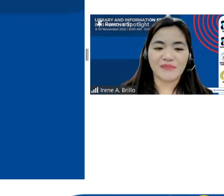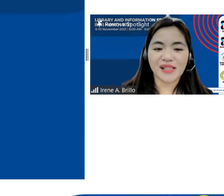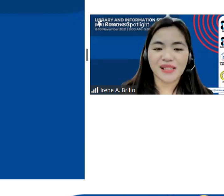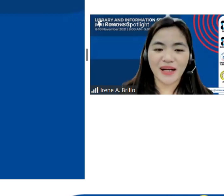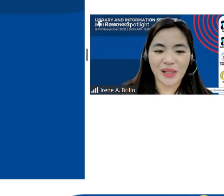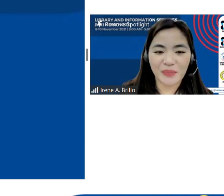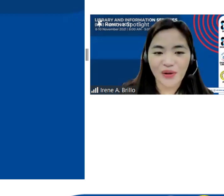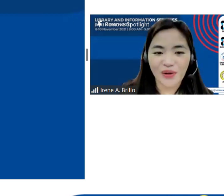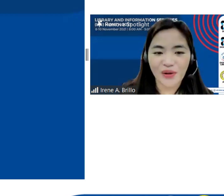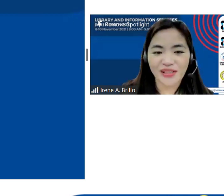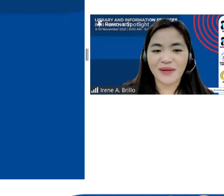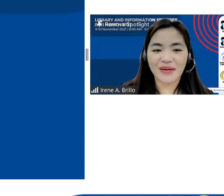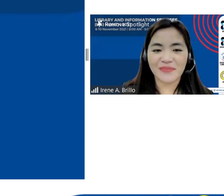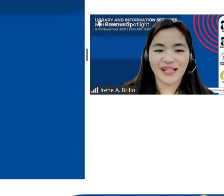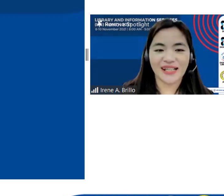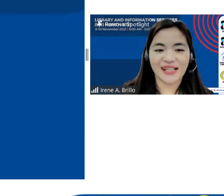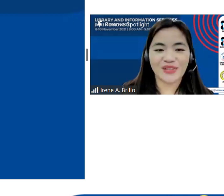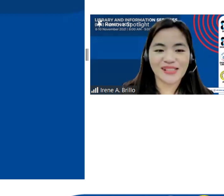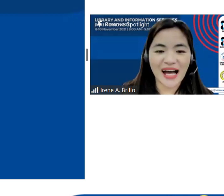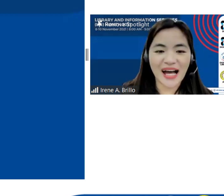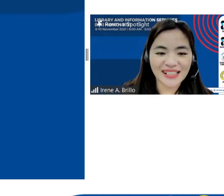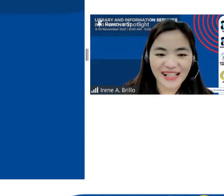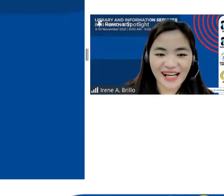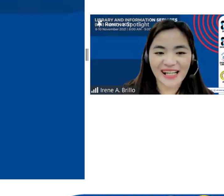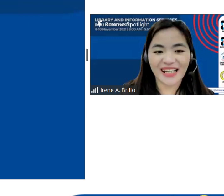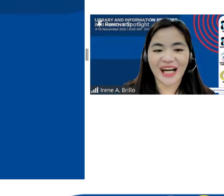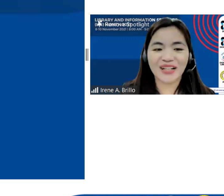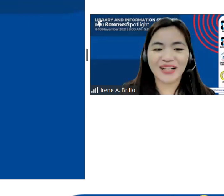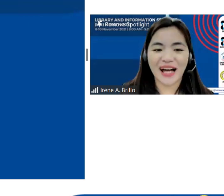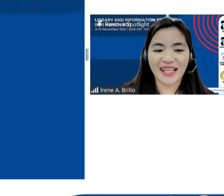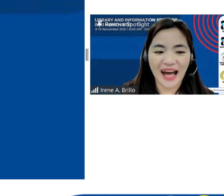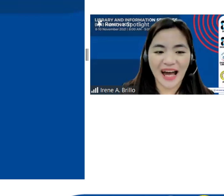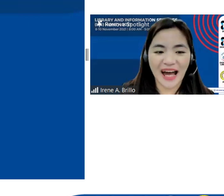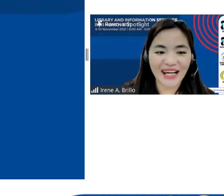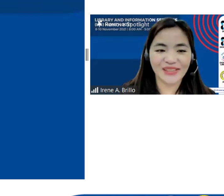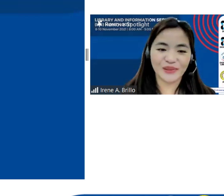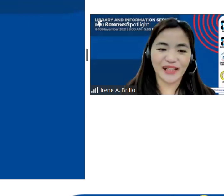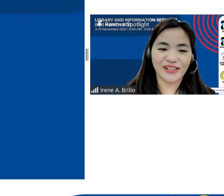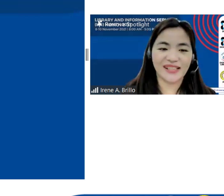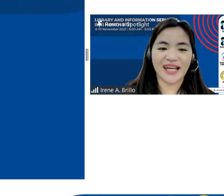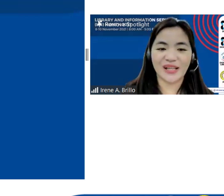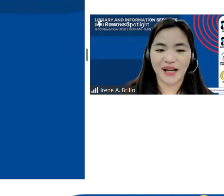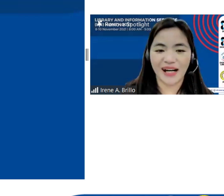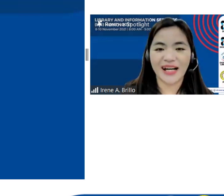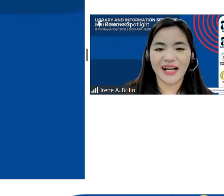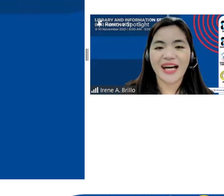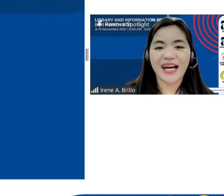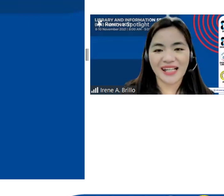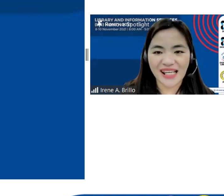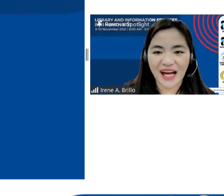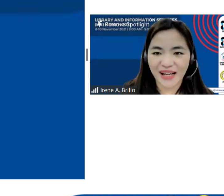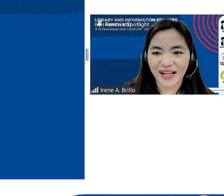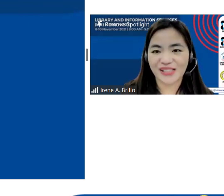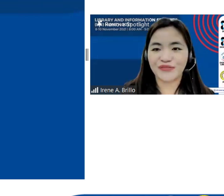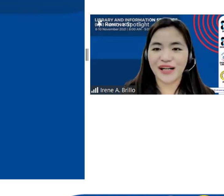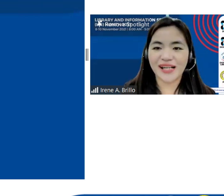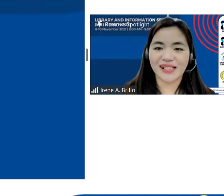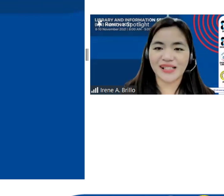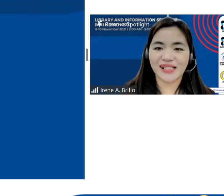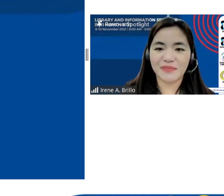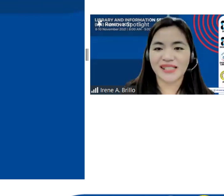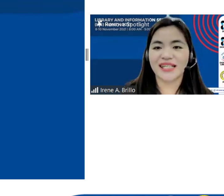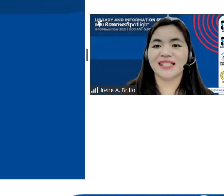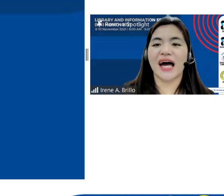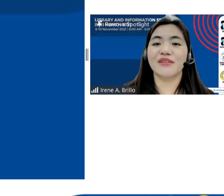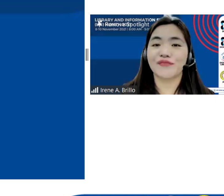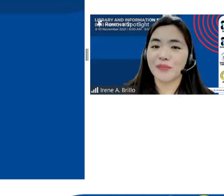mas maganda po na malaman natin kung saan nanggaling ang mga narito po ngayon na ating mga kasama. So for example,